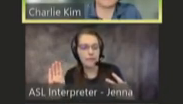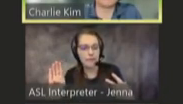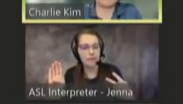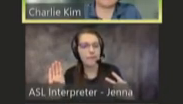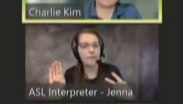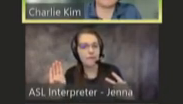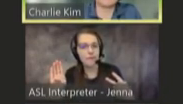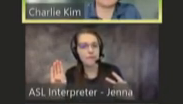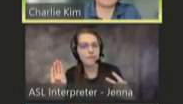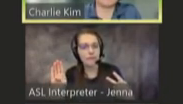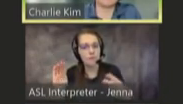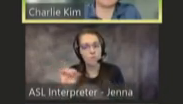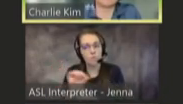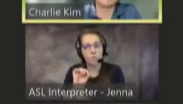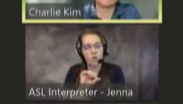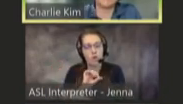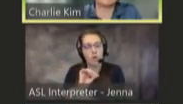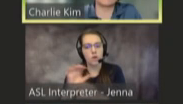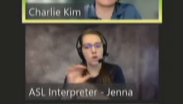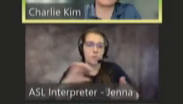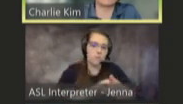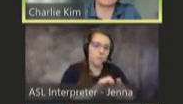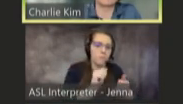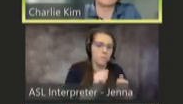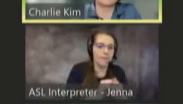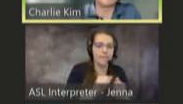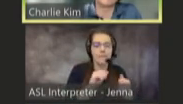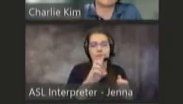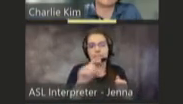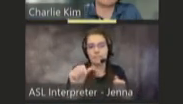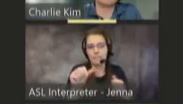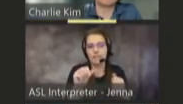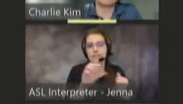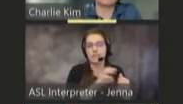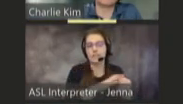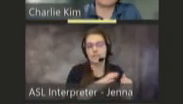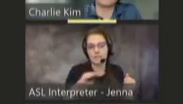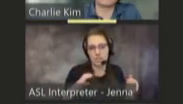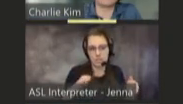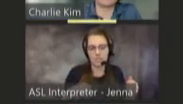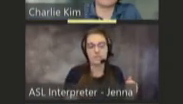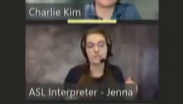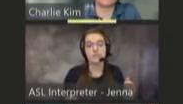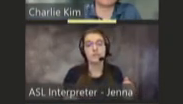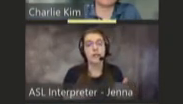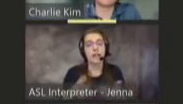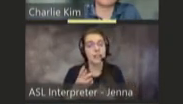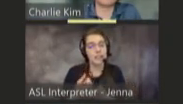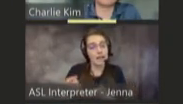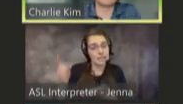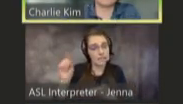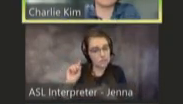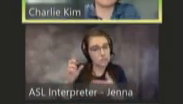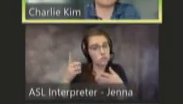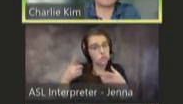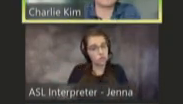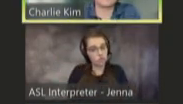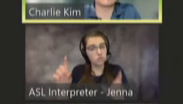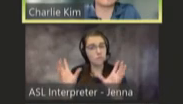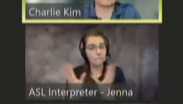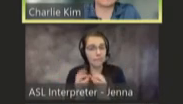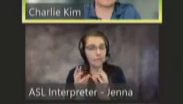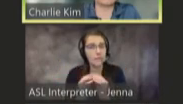group within the Disabilities Commission last week. During the meeting, there were questions